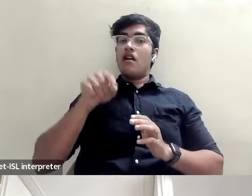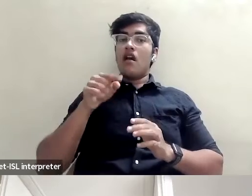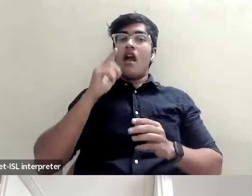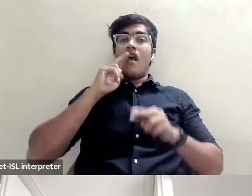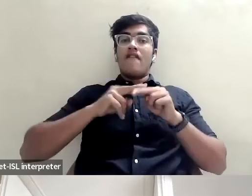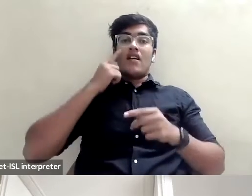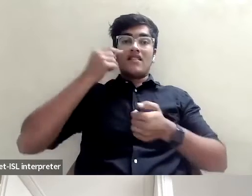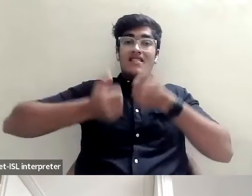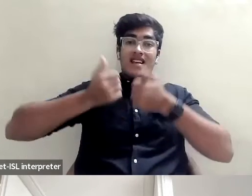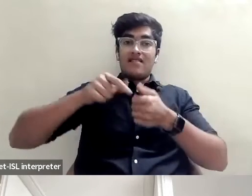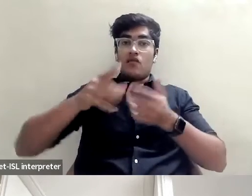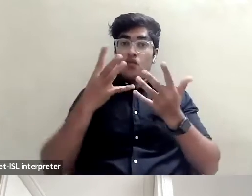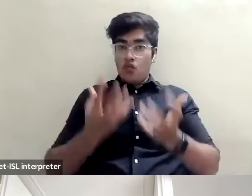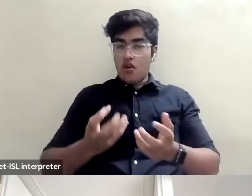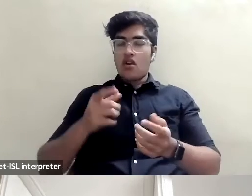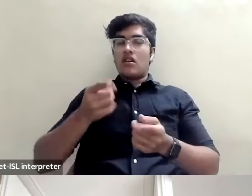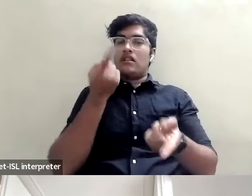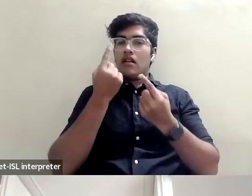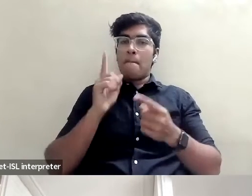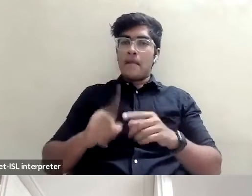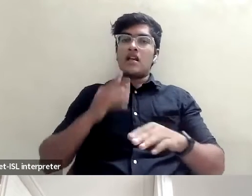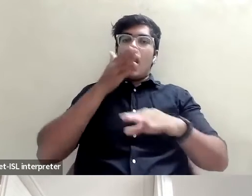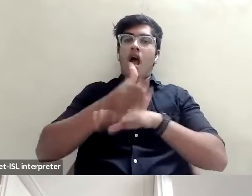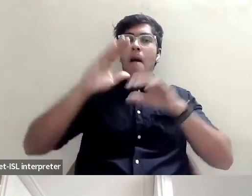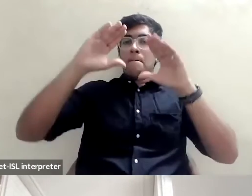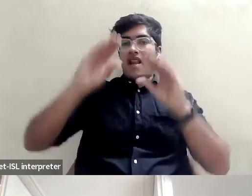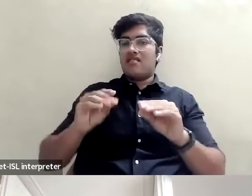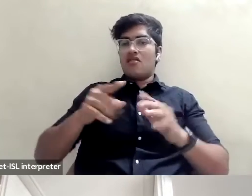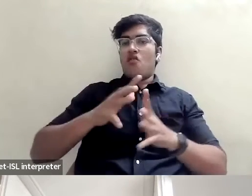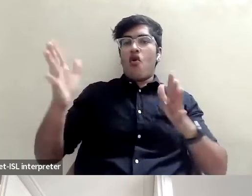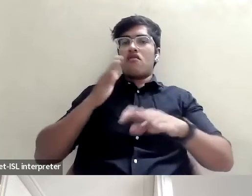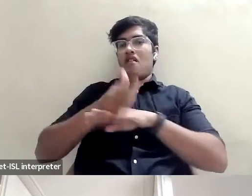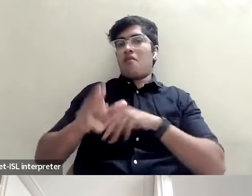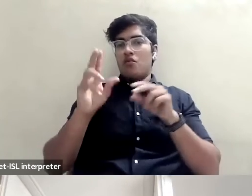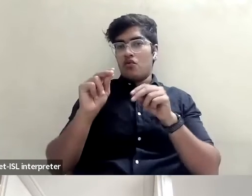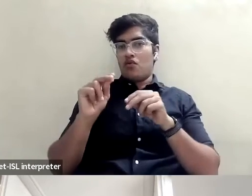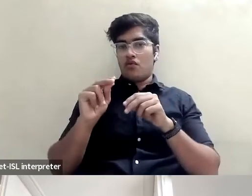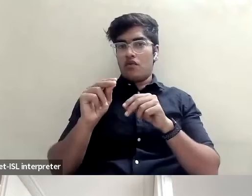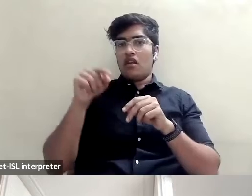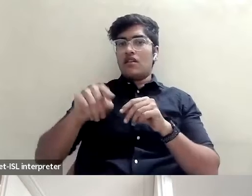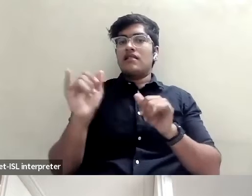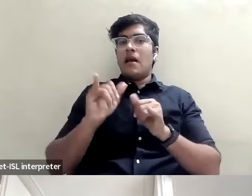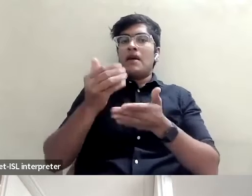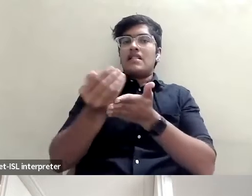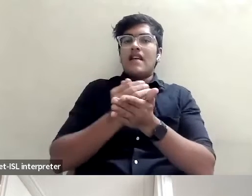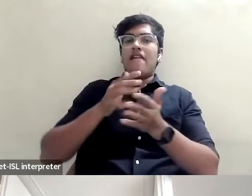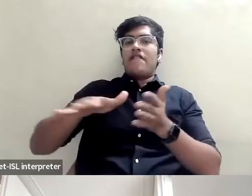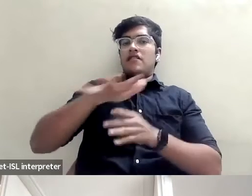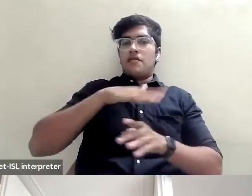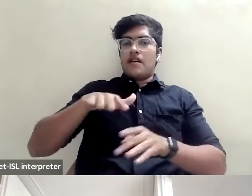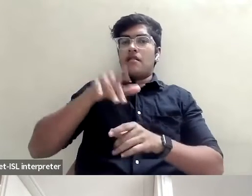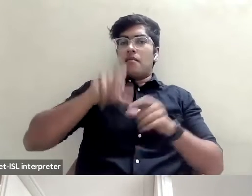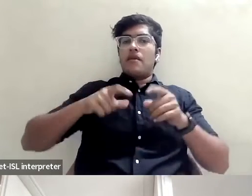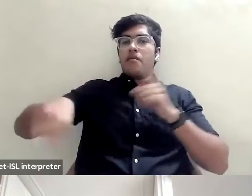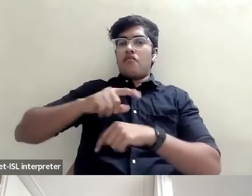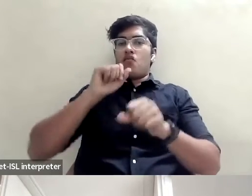that harm is limited and addressable, right? That it's a safe space to play. Yeah. And it needs to not